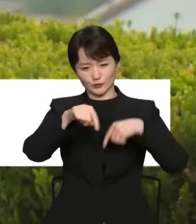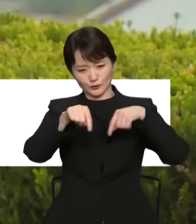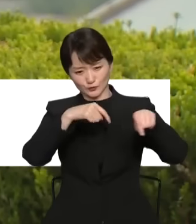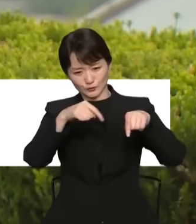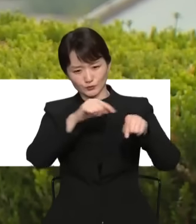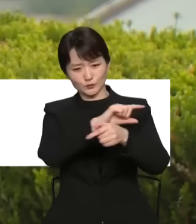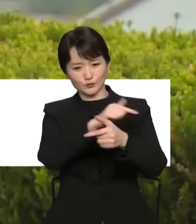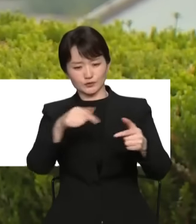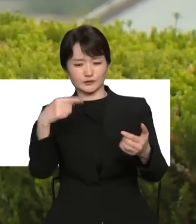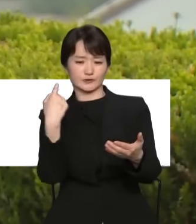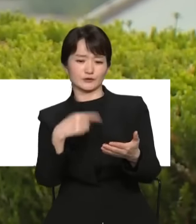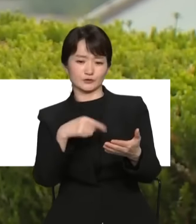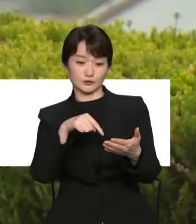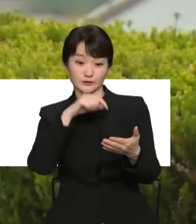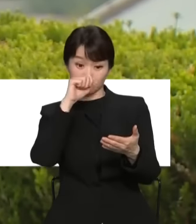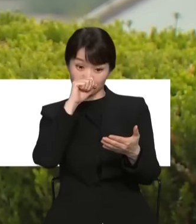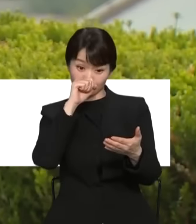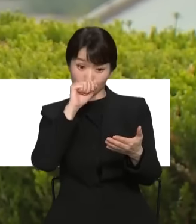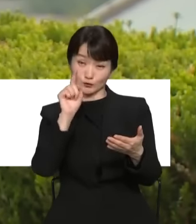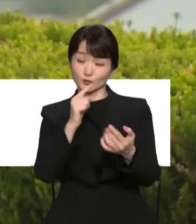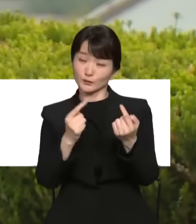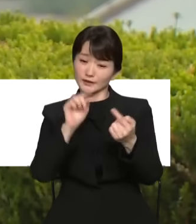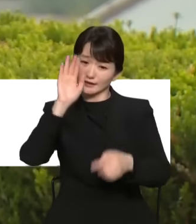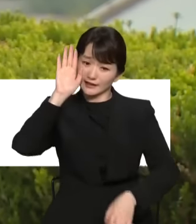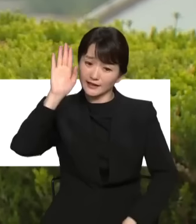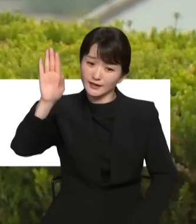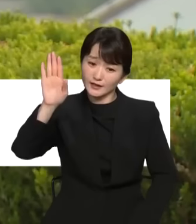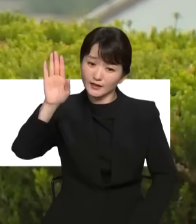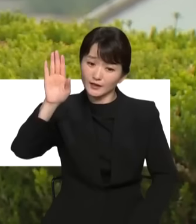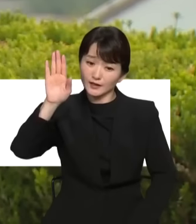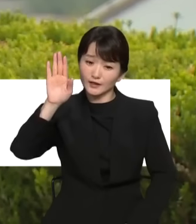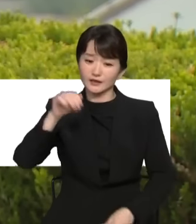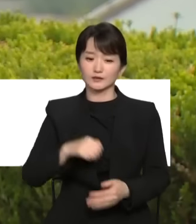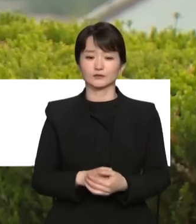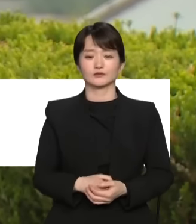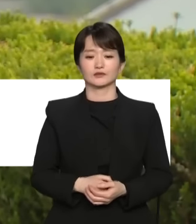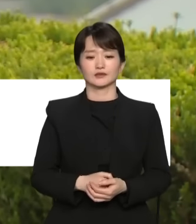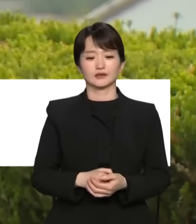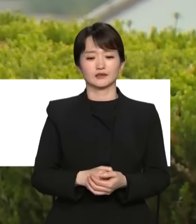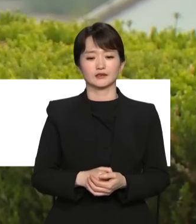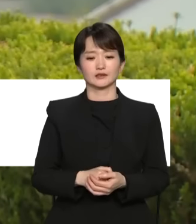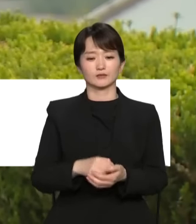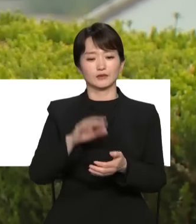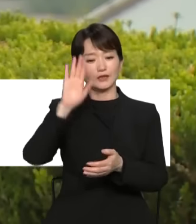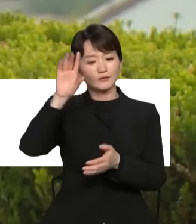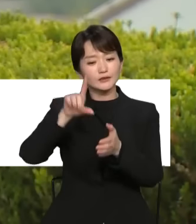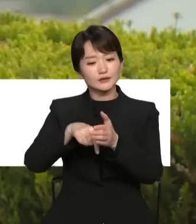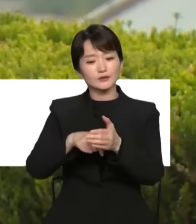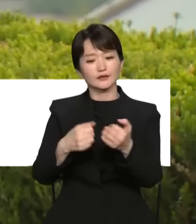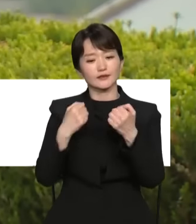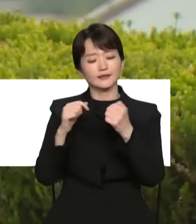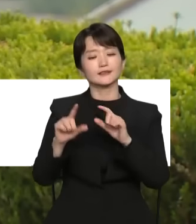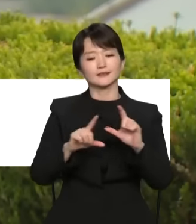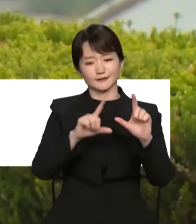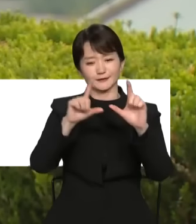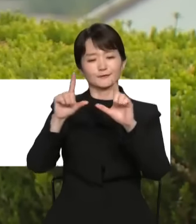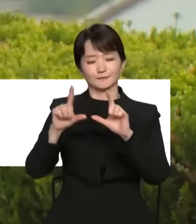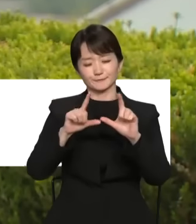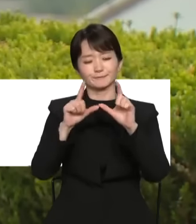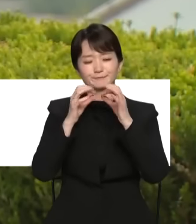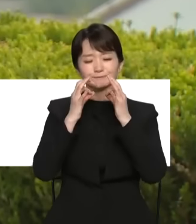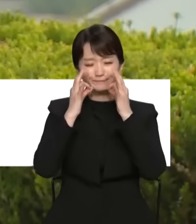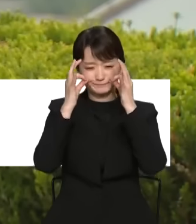I'm guiding some coaches in Holland, over in Europe. That's what I like. That's what I like. And